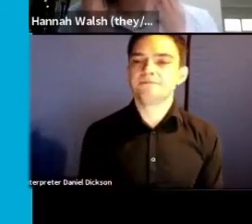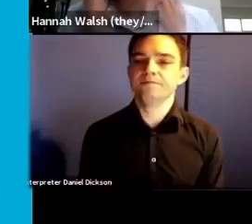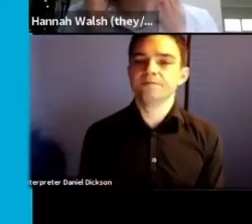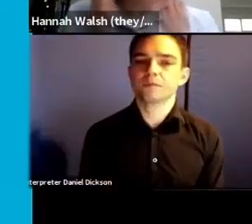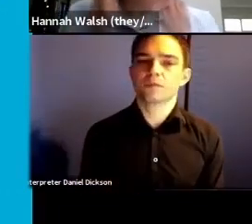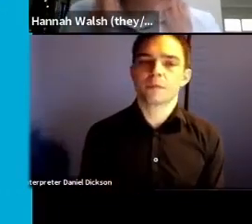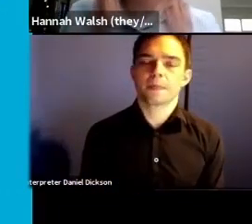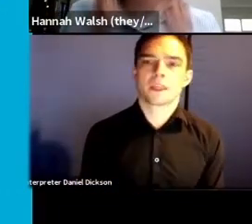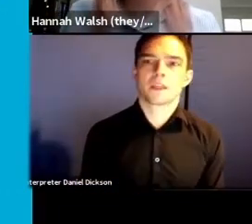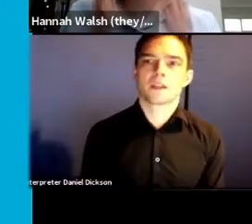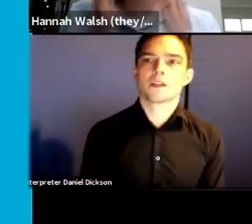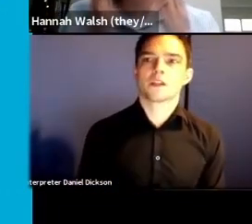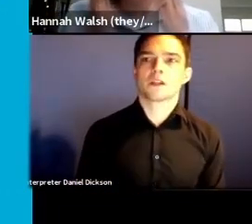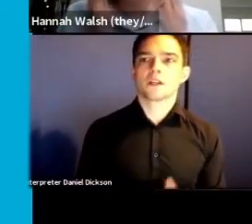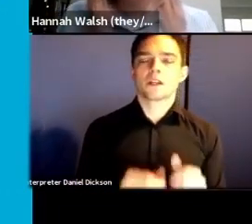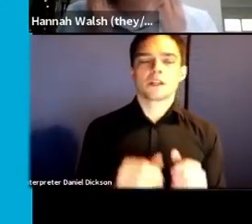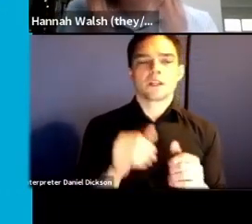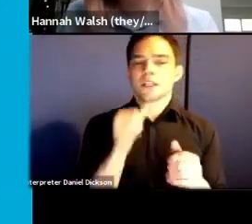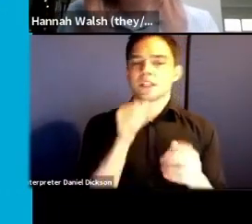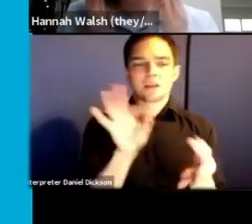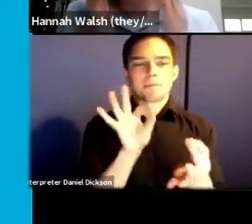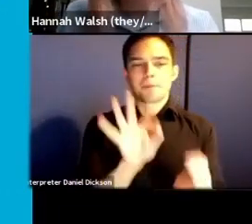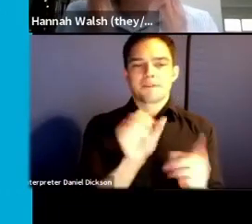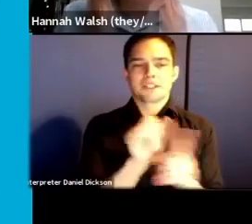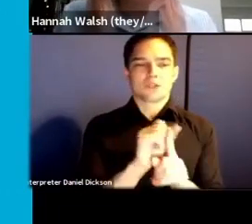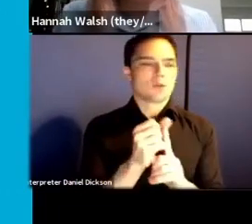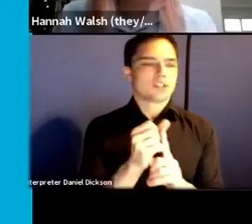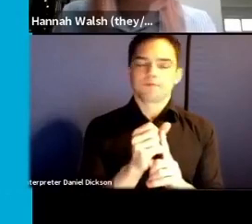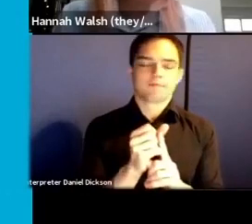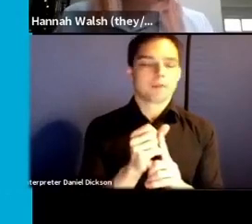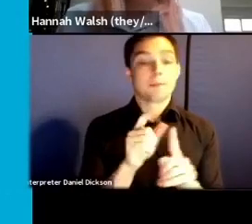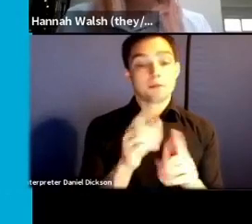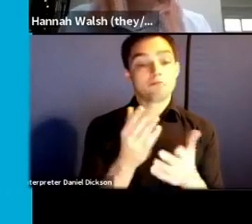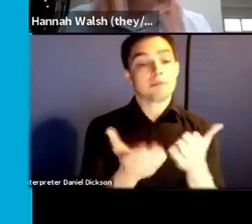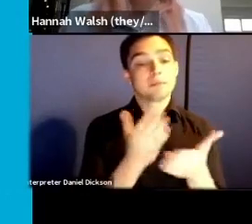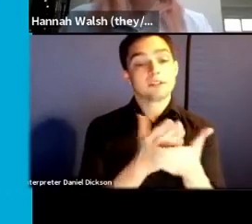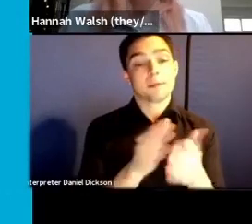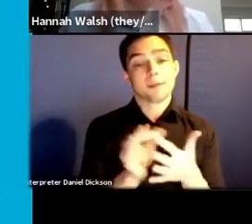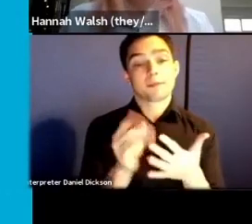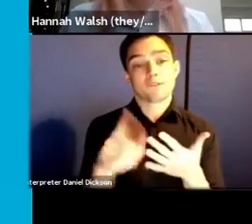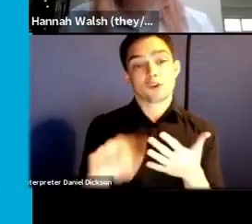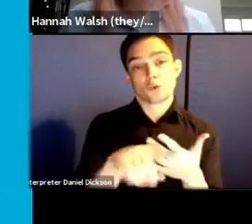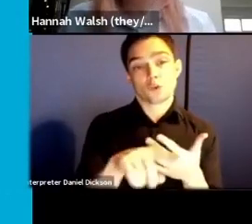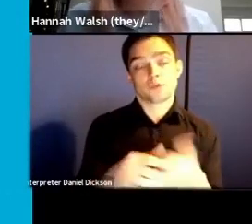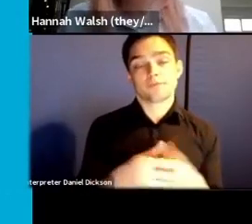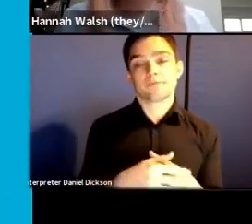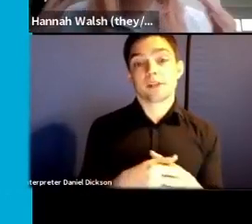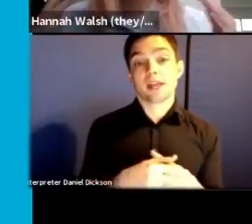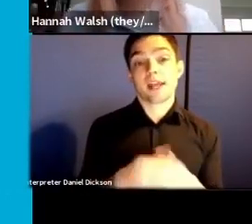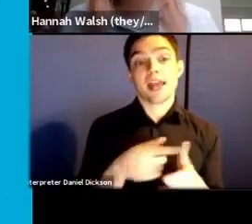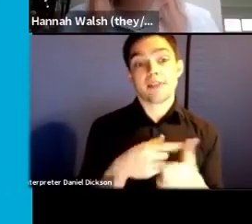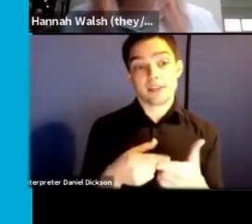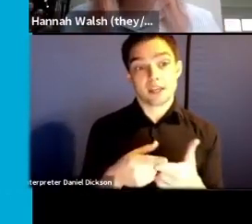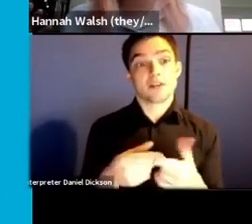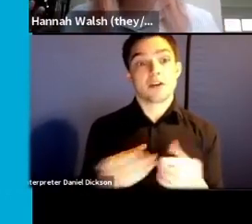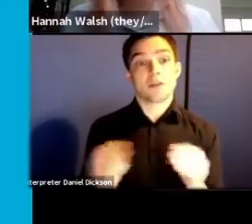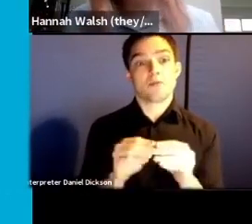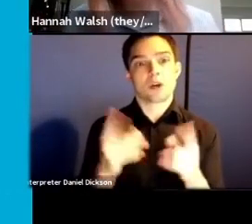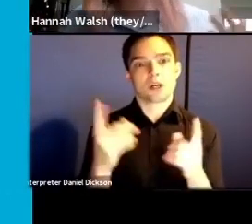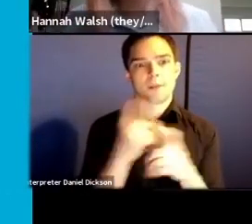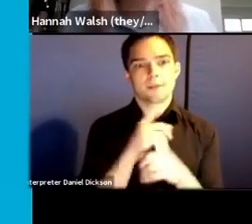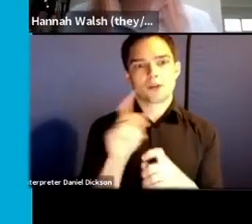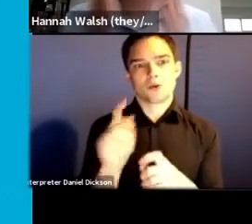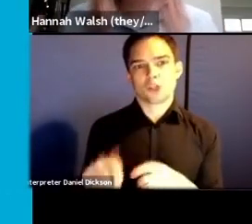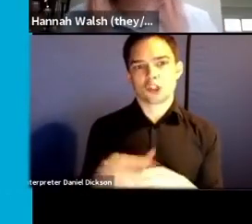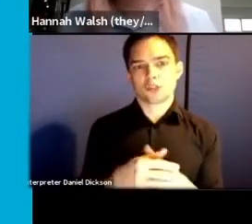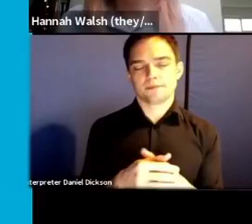So, it's not a perfect situation, but there may be some options for you. And then a kind of more complicated